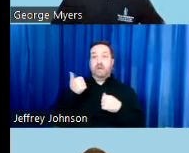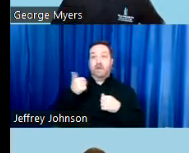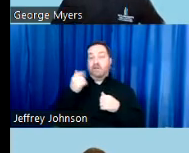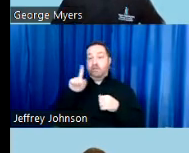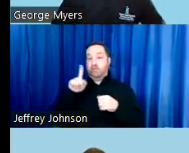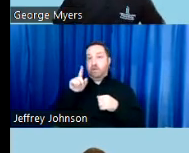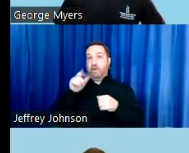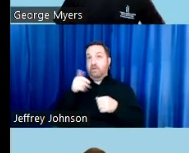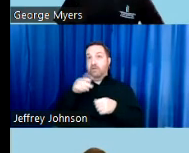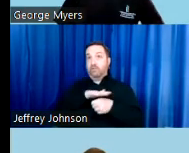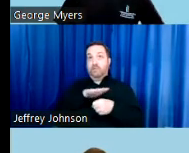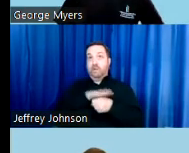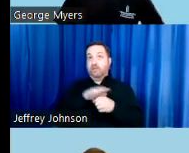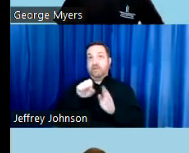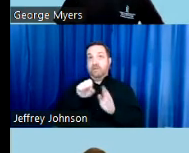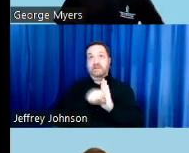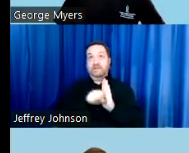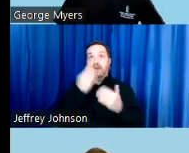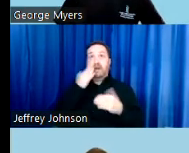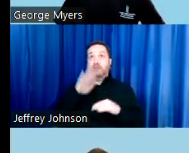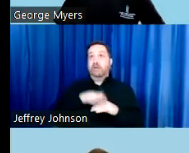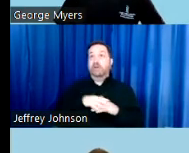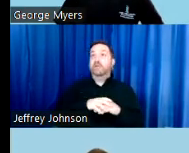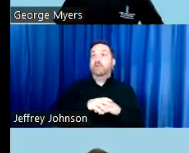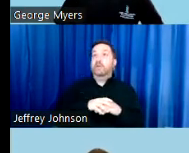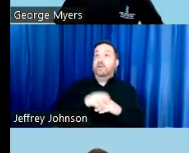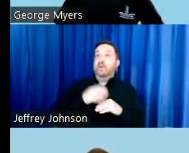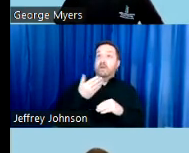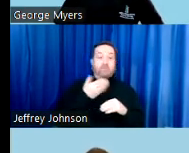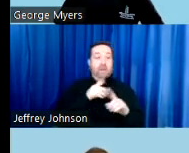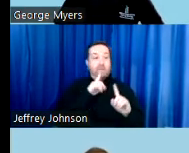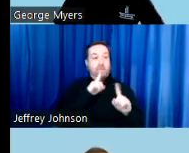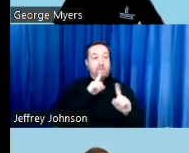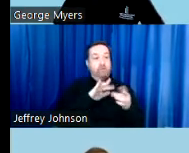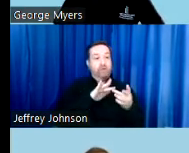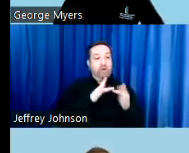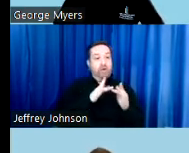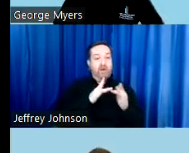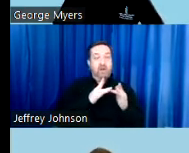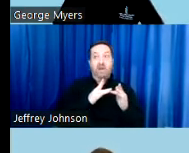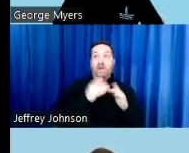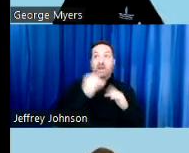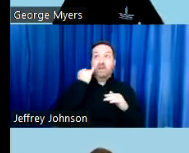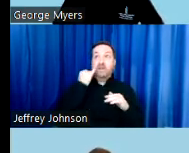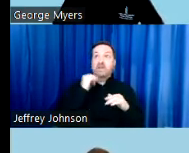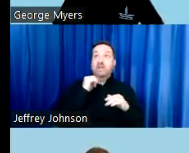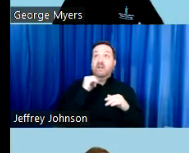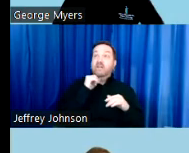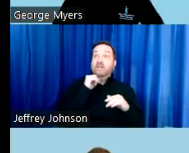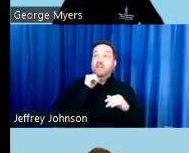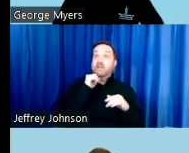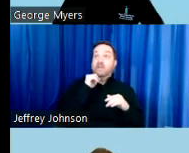be. Yeah, I might just order it online if I'm not up by Columbus